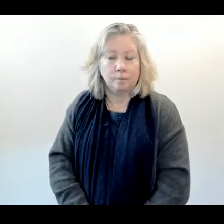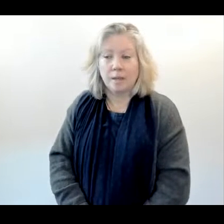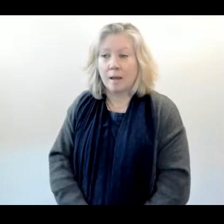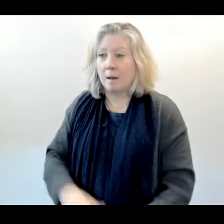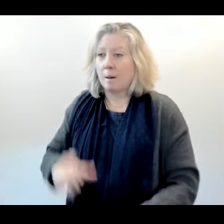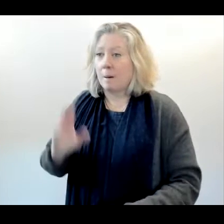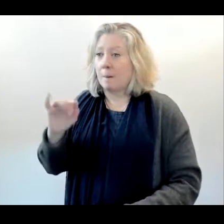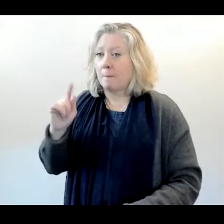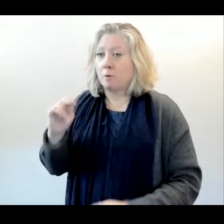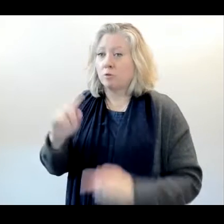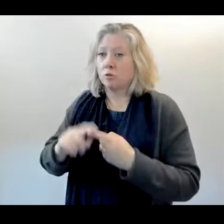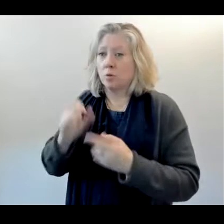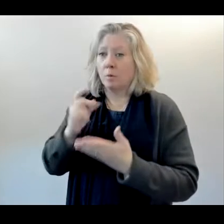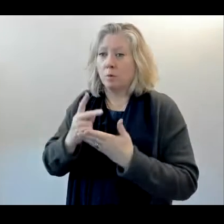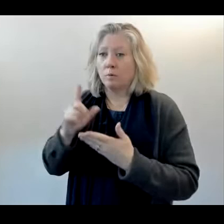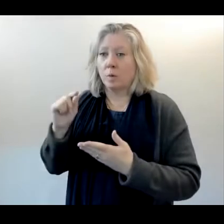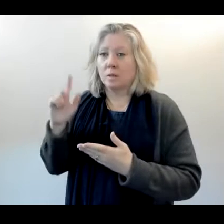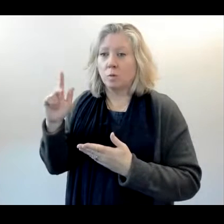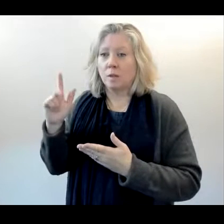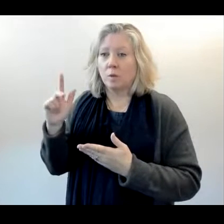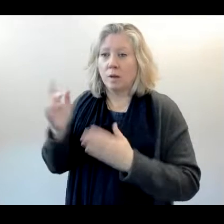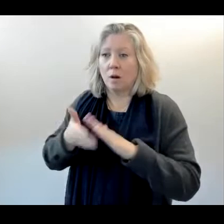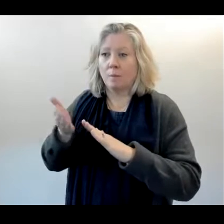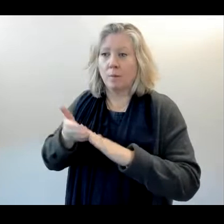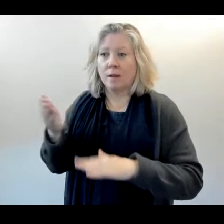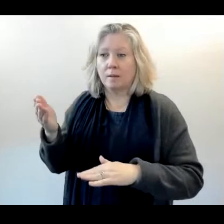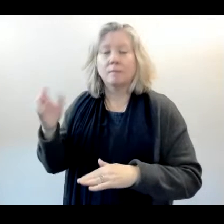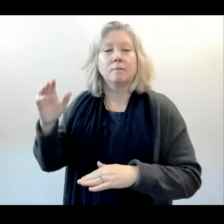approve our 2023 operating budget. So move.